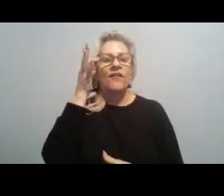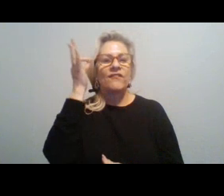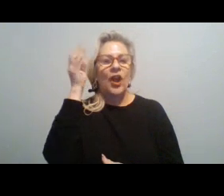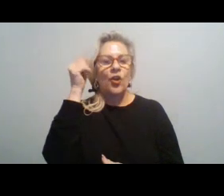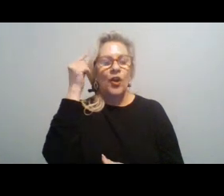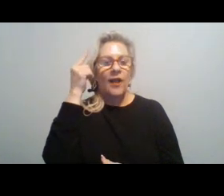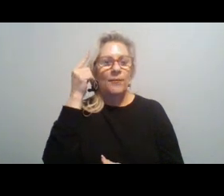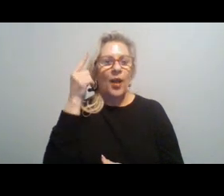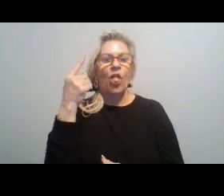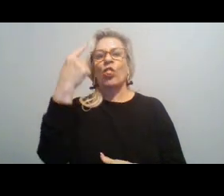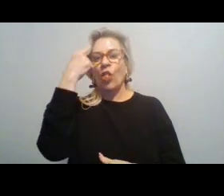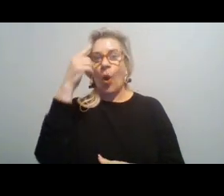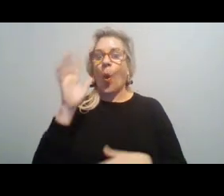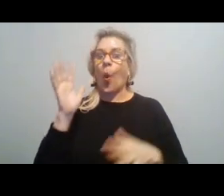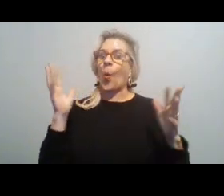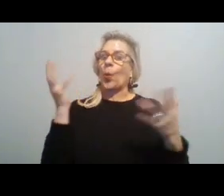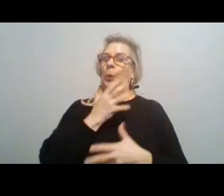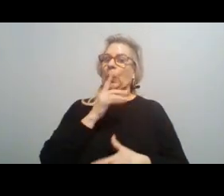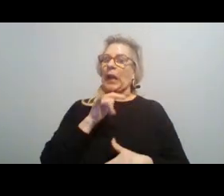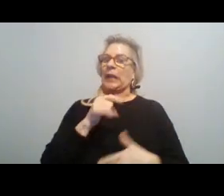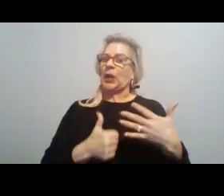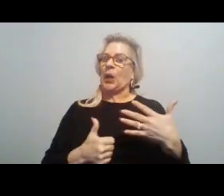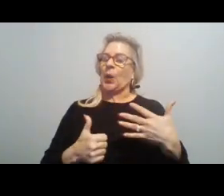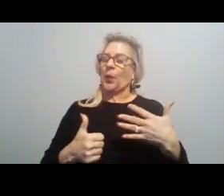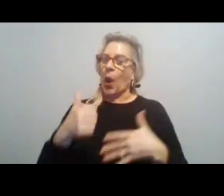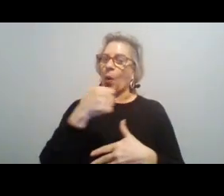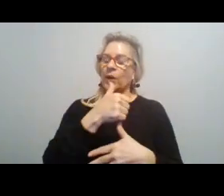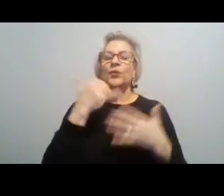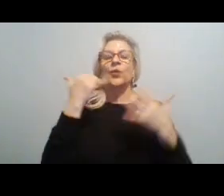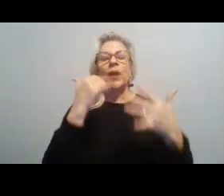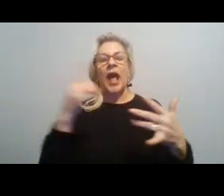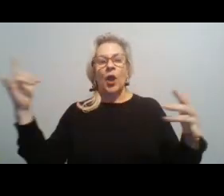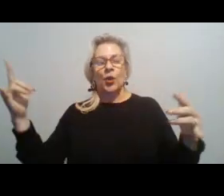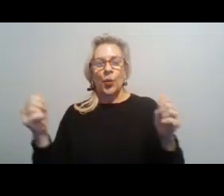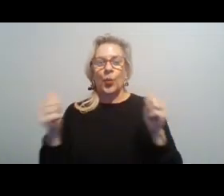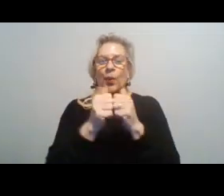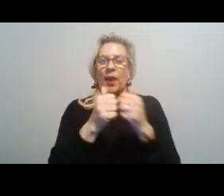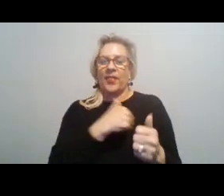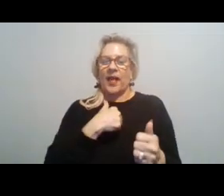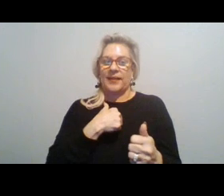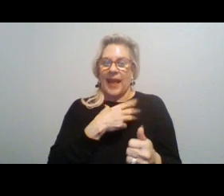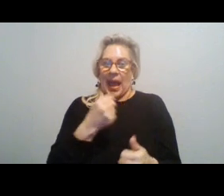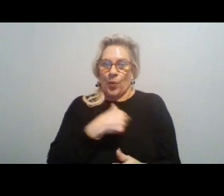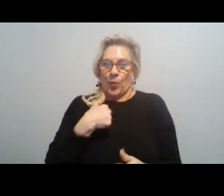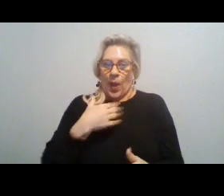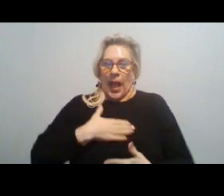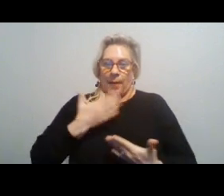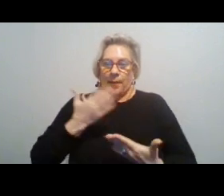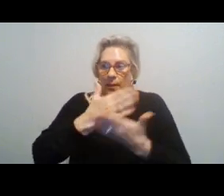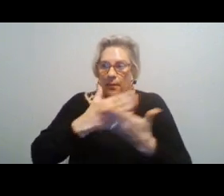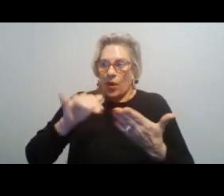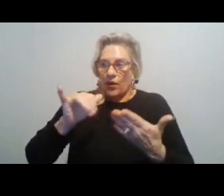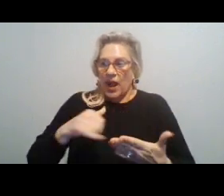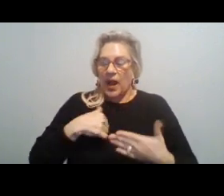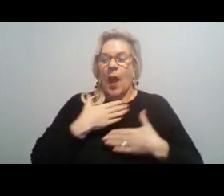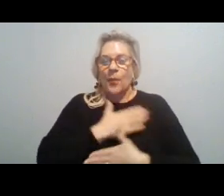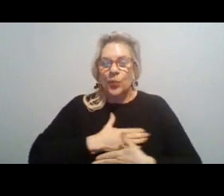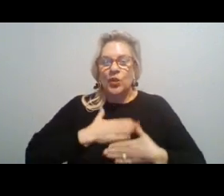it to be a priority. You guys have caught up with us, and we're glad to be a part of it. I'm appreciative